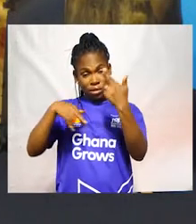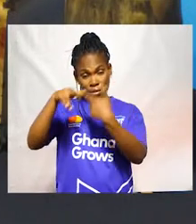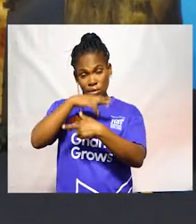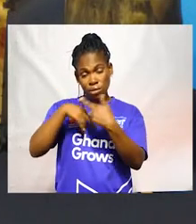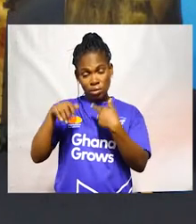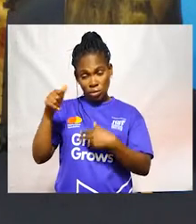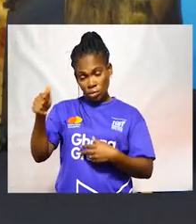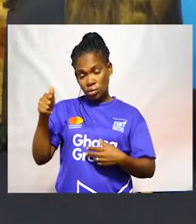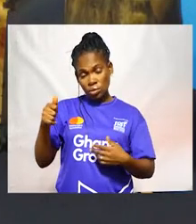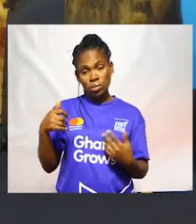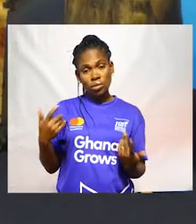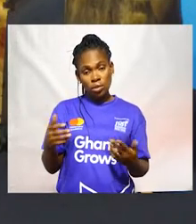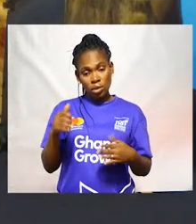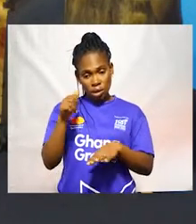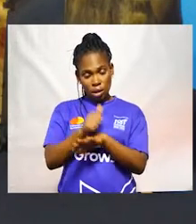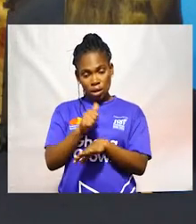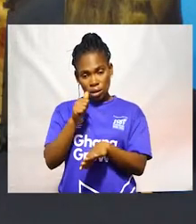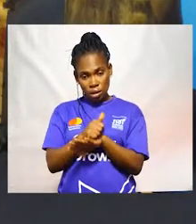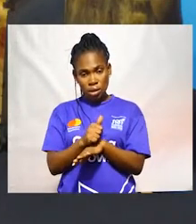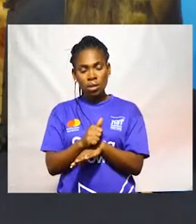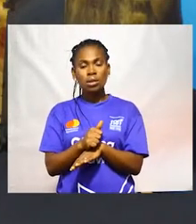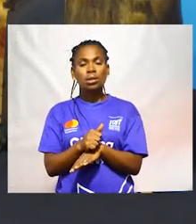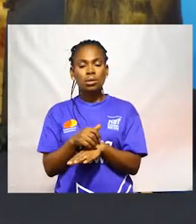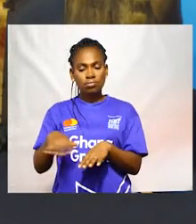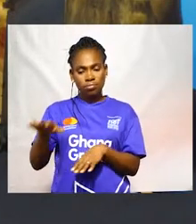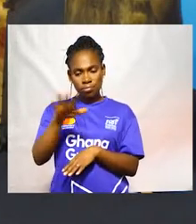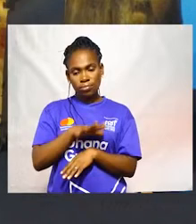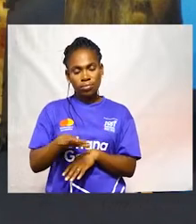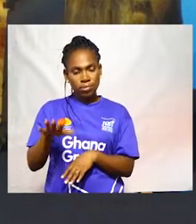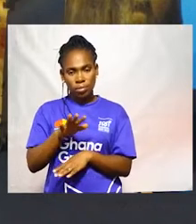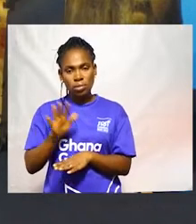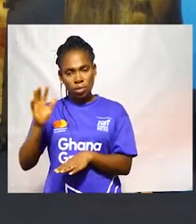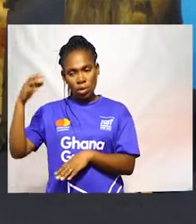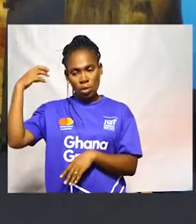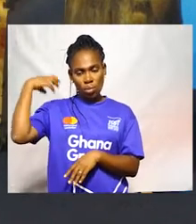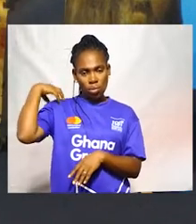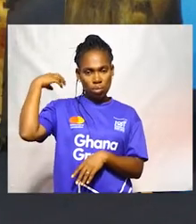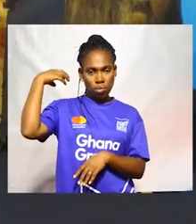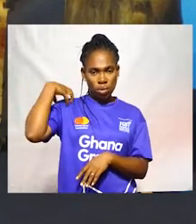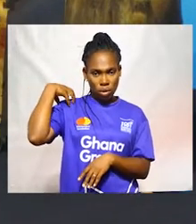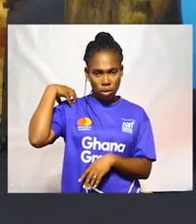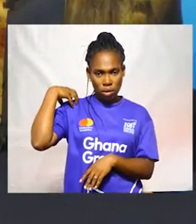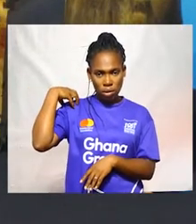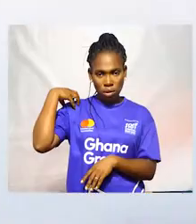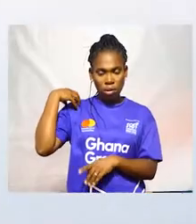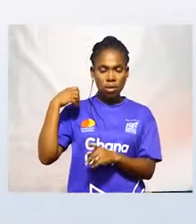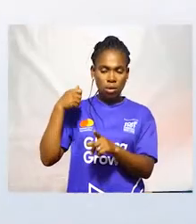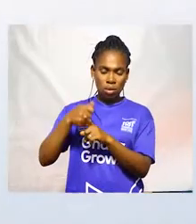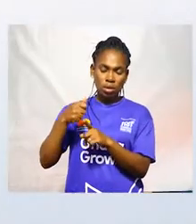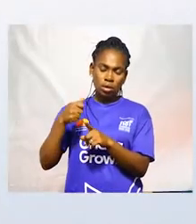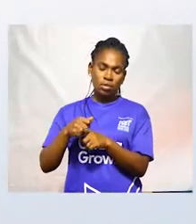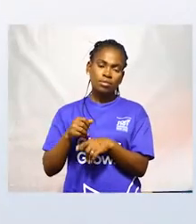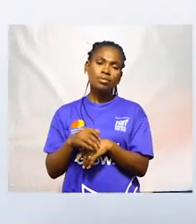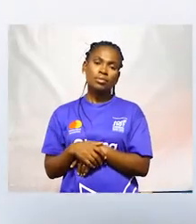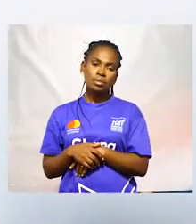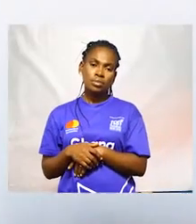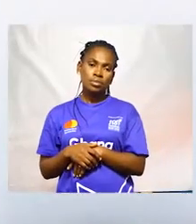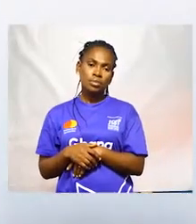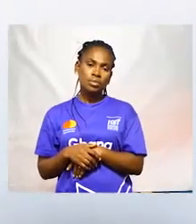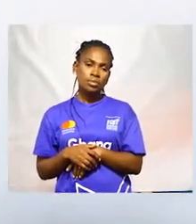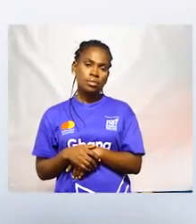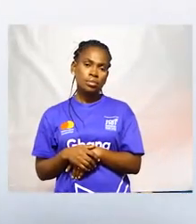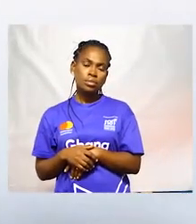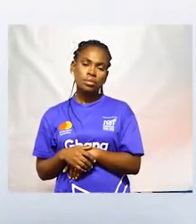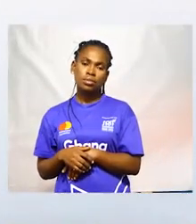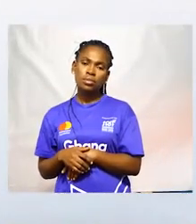around me because I work in the broadcasting space. So my boss is like, is a mentor to me. Dr. Wengam,